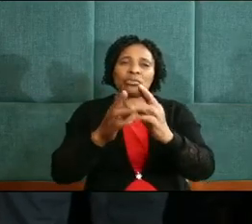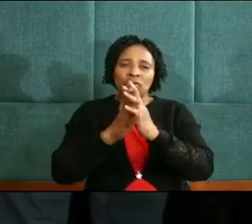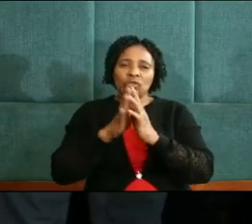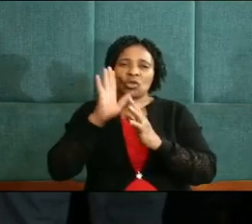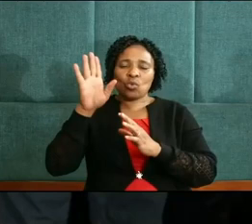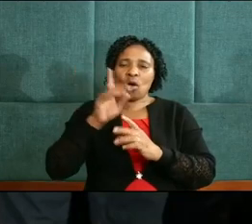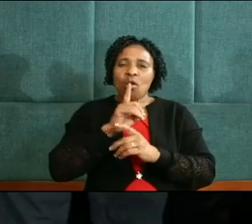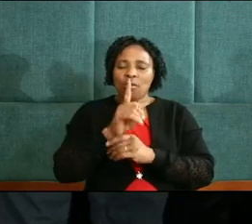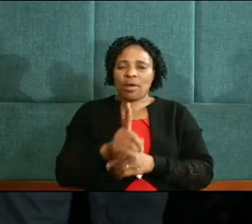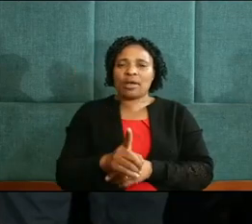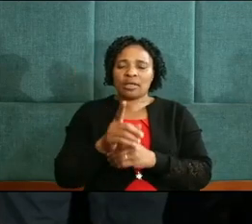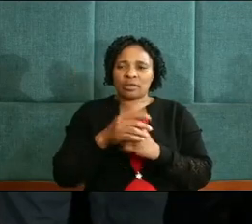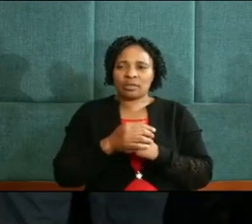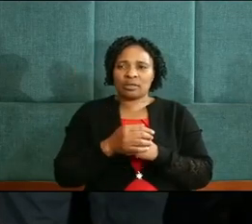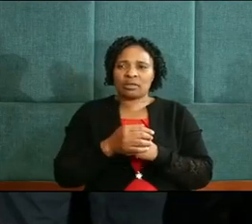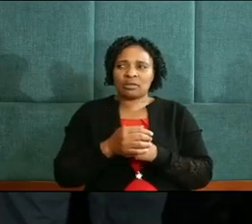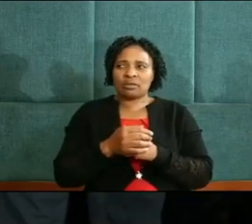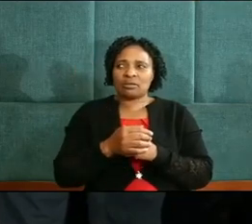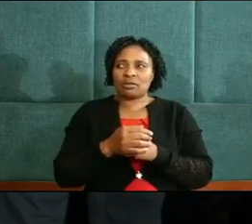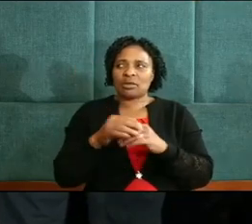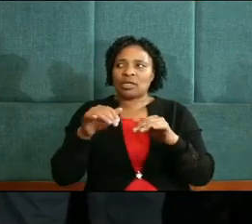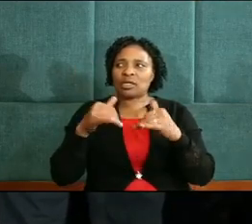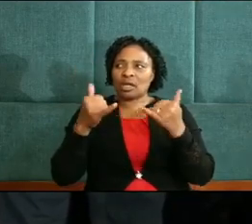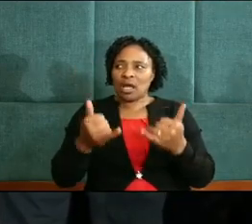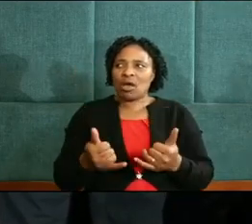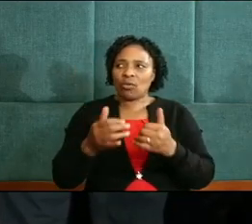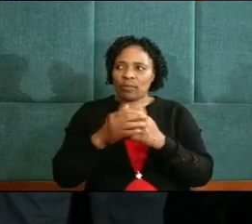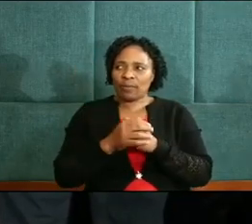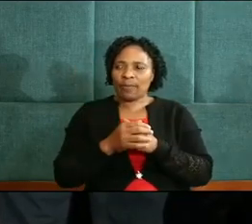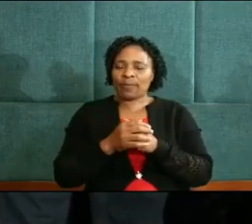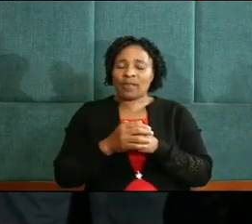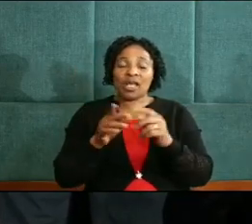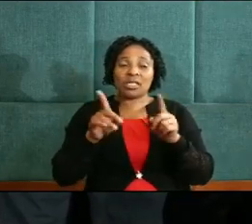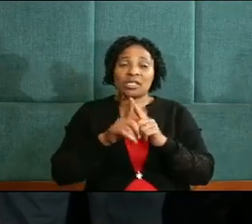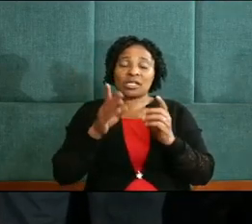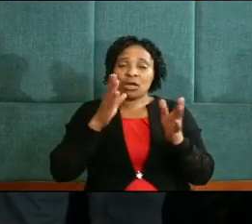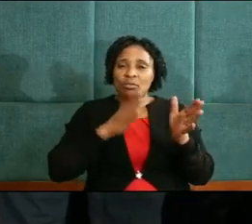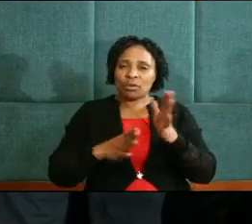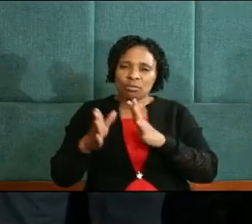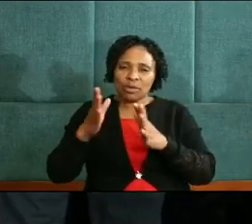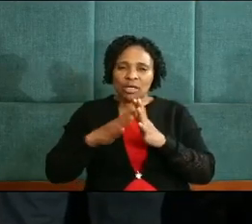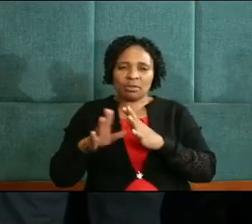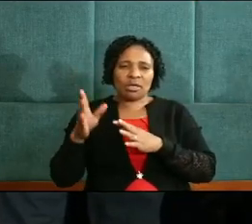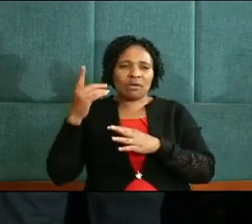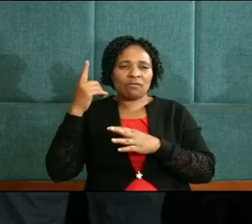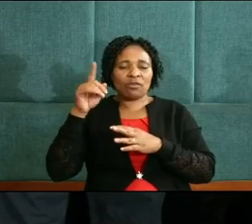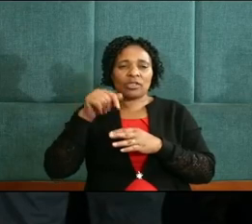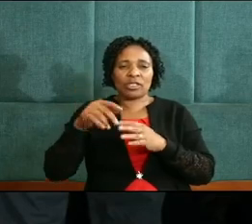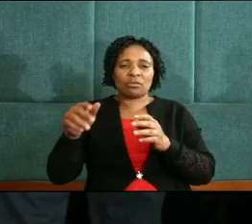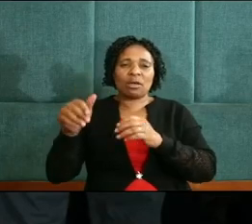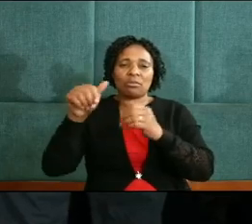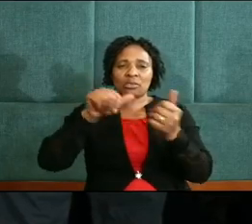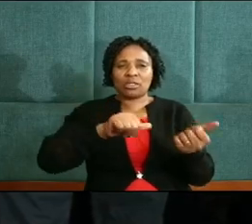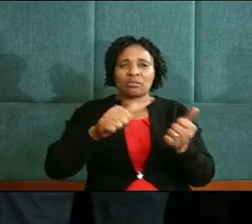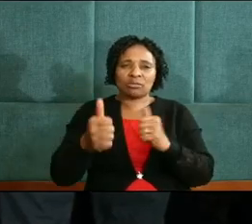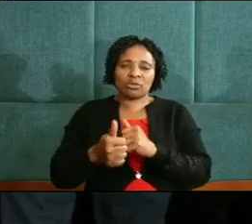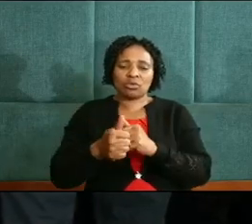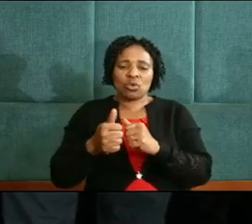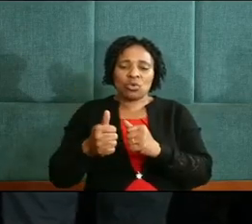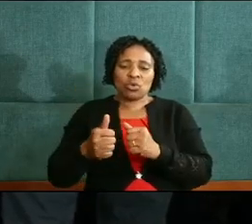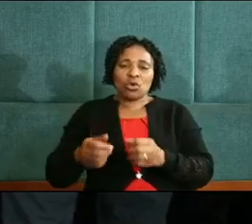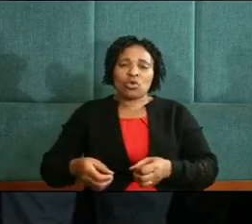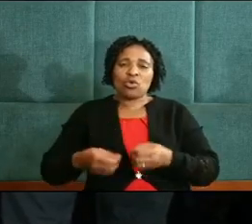your command. Now we know that as they are prepared for this baptism, you will give